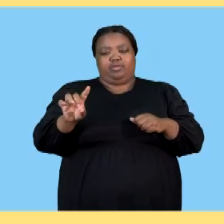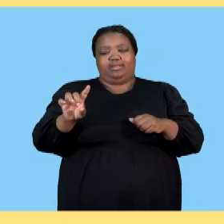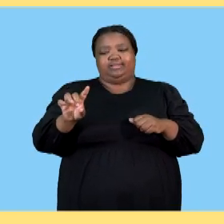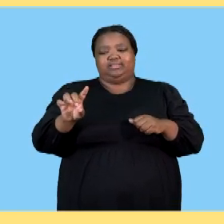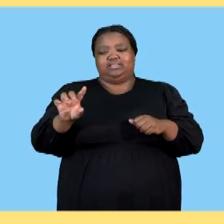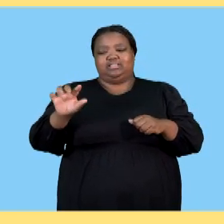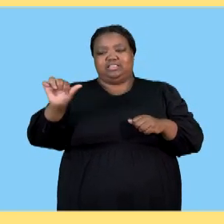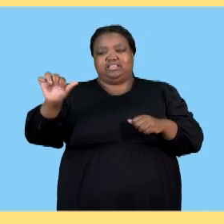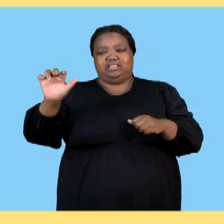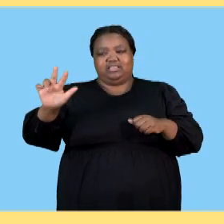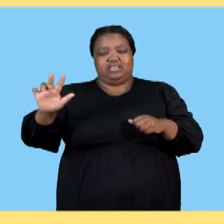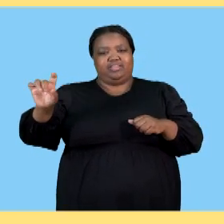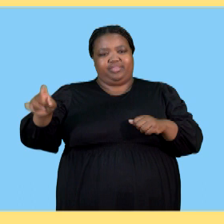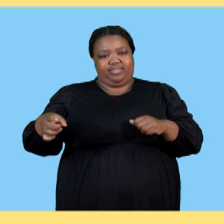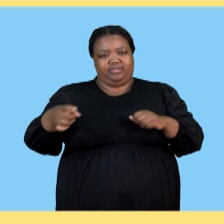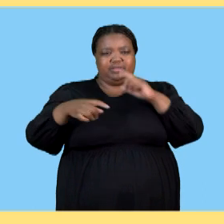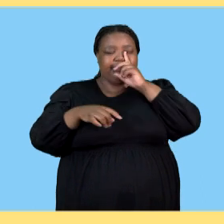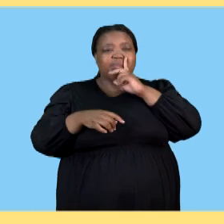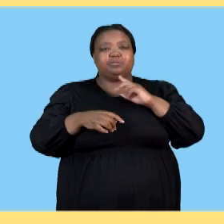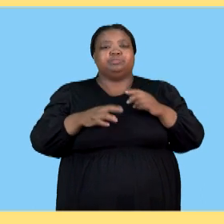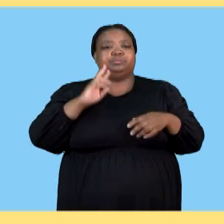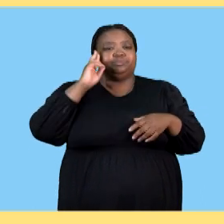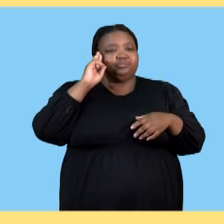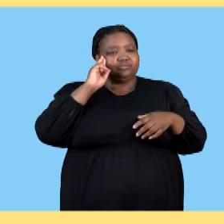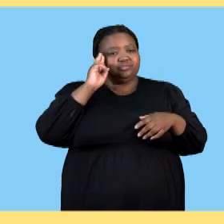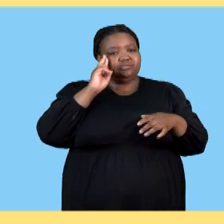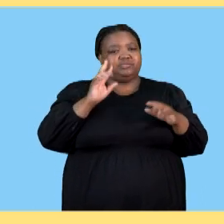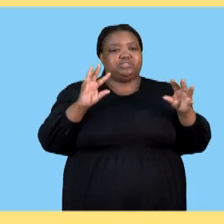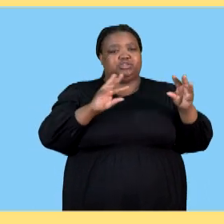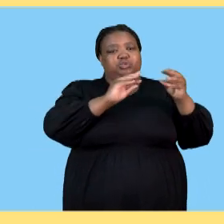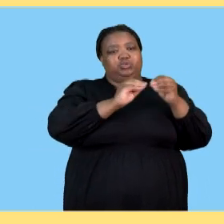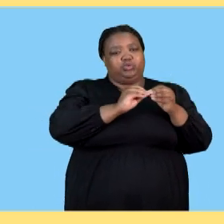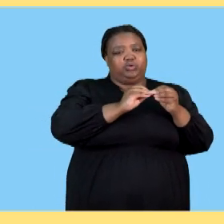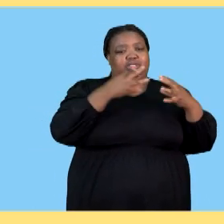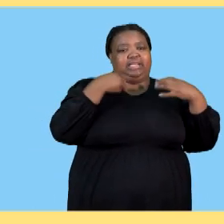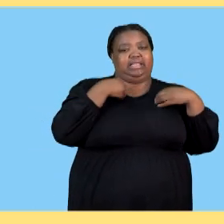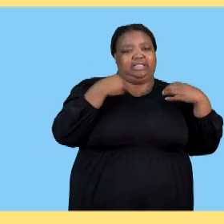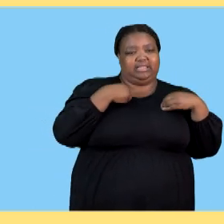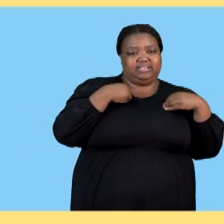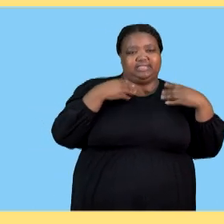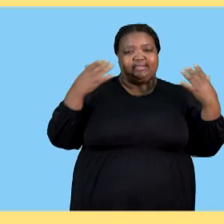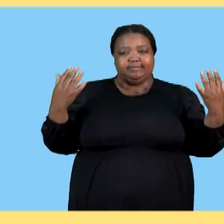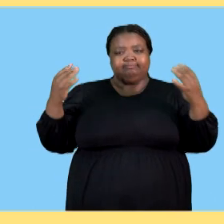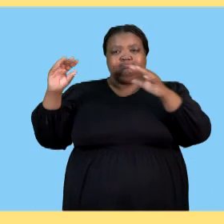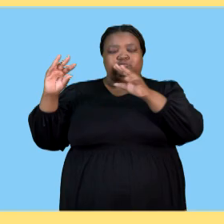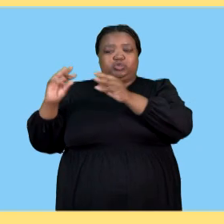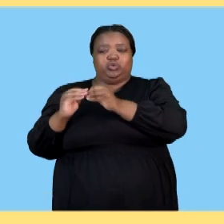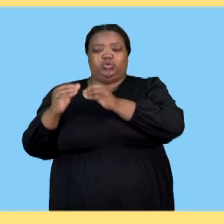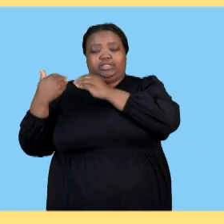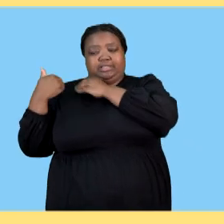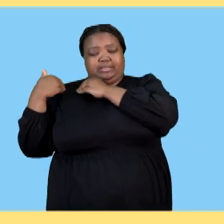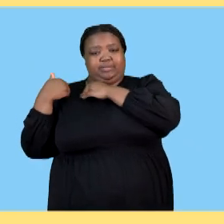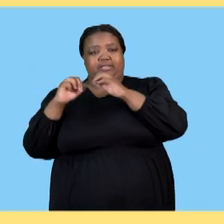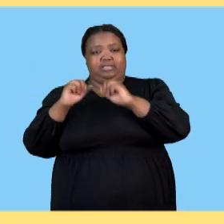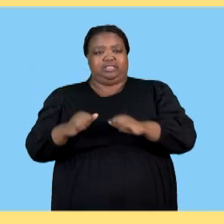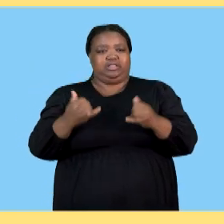1,168,000. Now remember the solvency ratio. It is your total assets as to total liabilities.